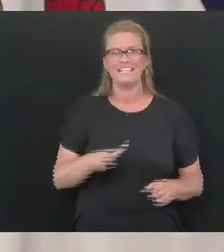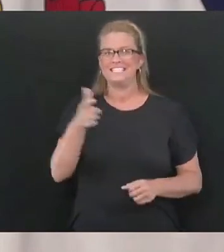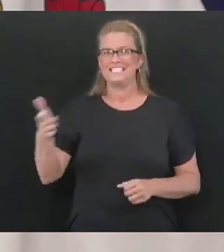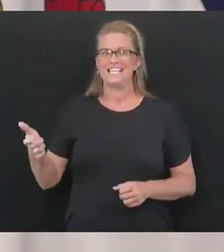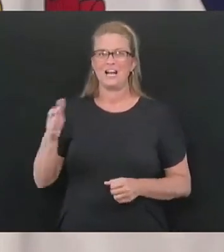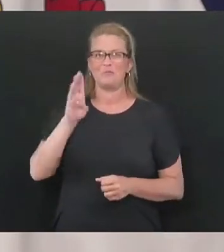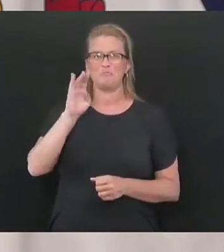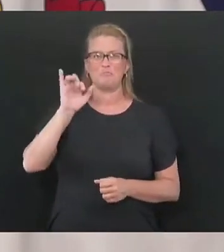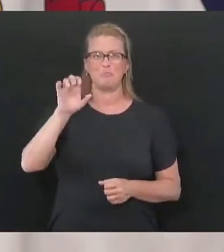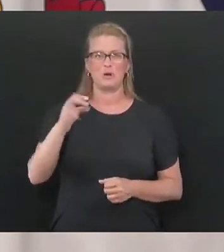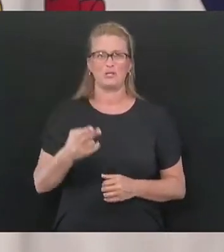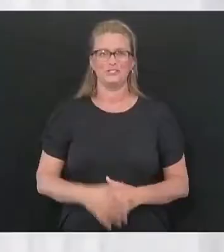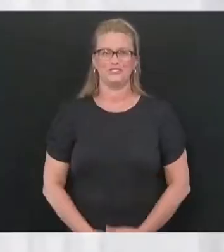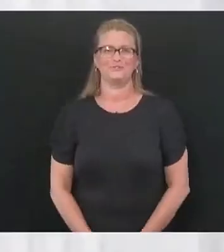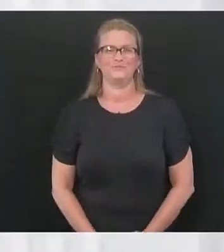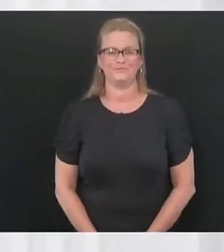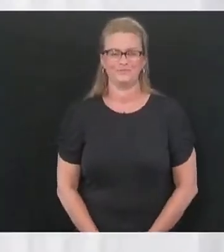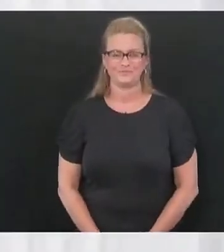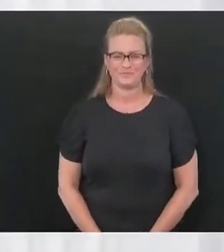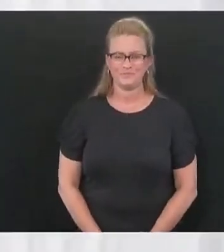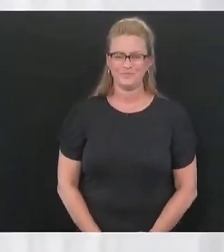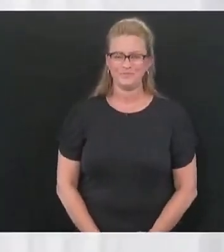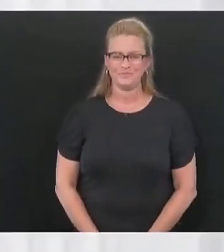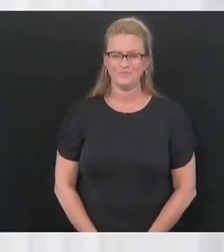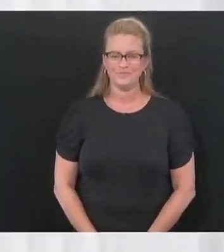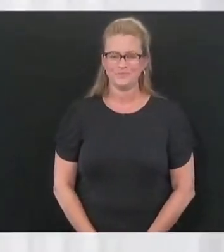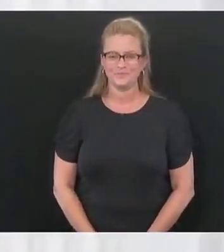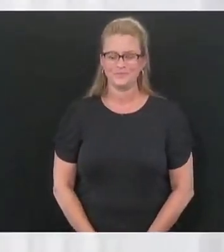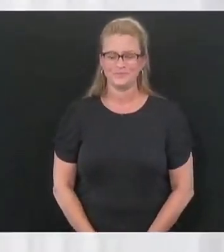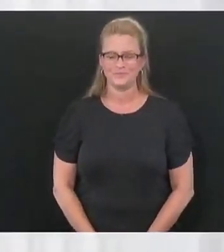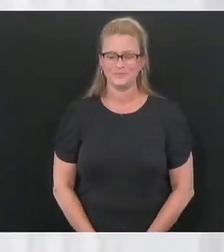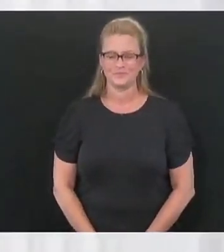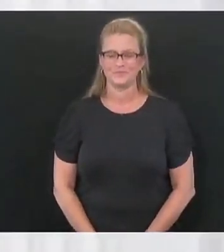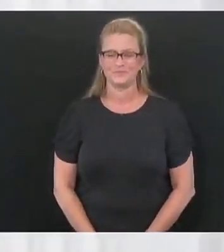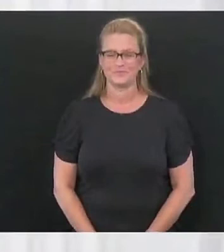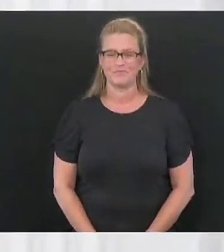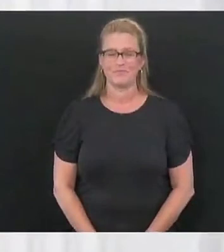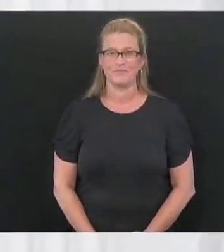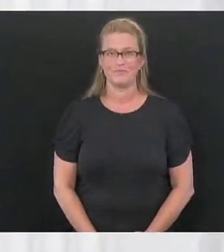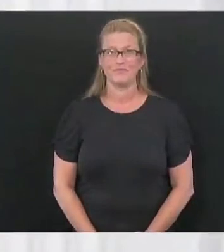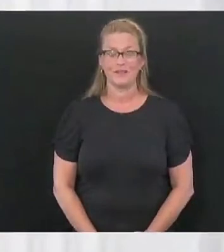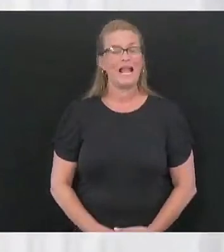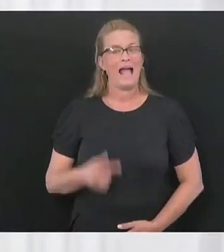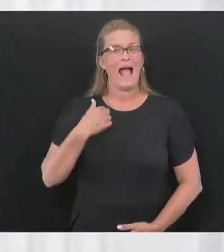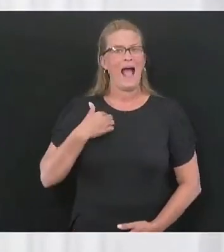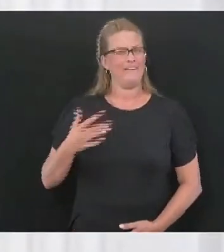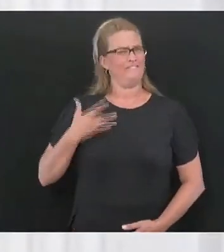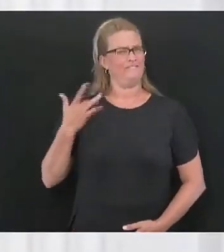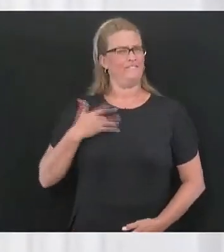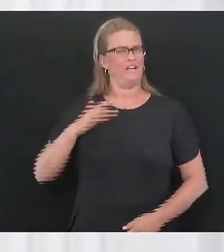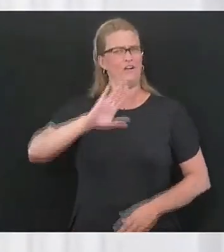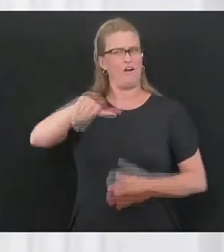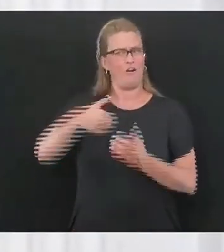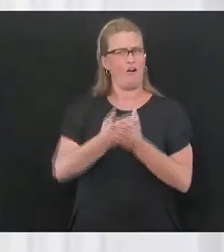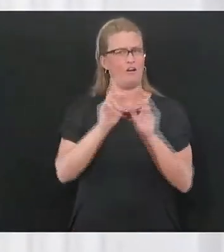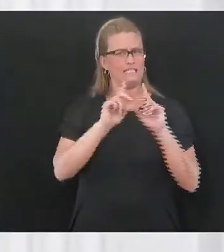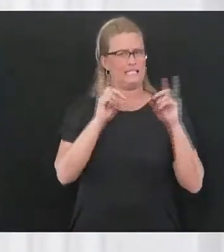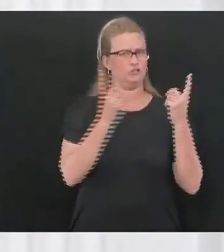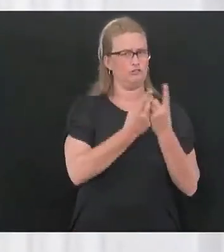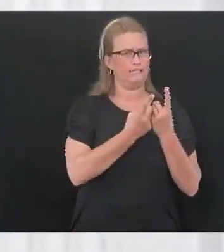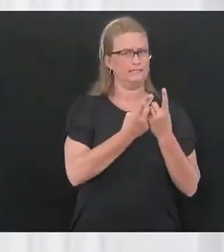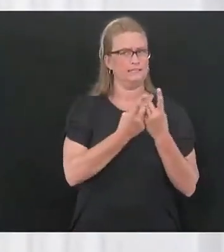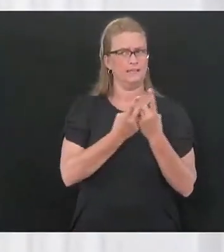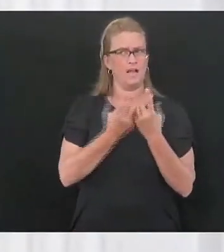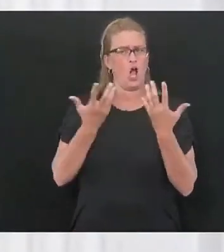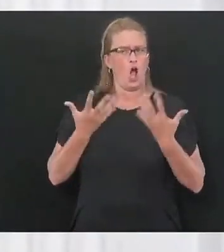to Superintendent Birch. Yeah, I think every one of our districts have taken into consideration that there will be